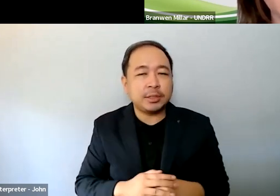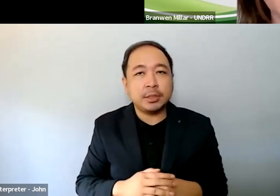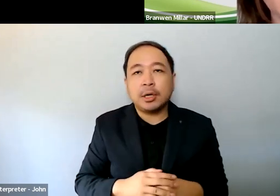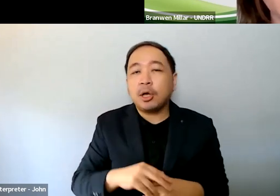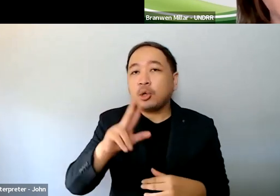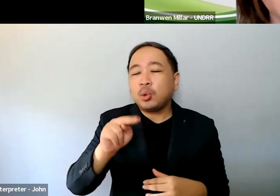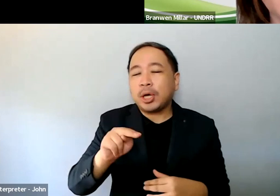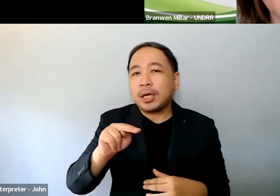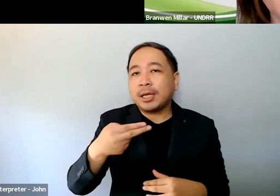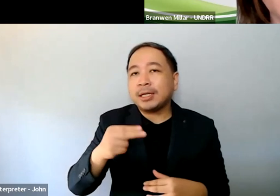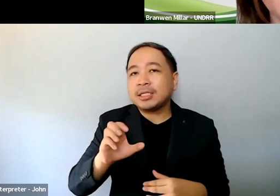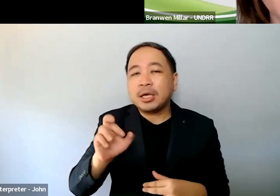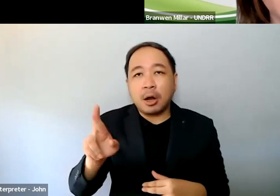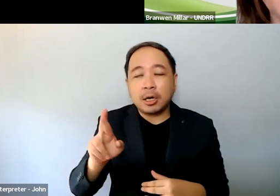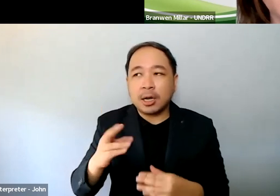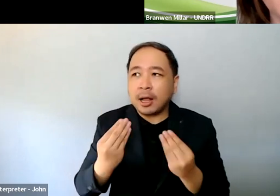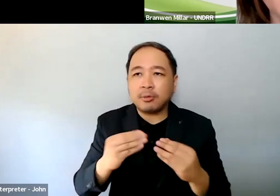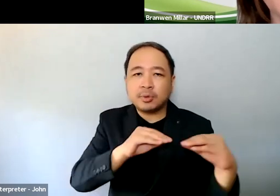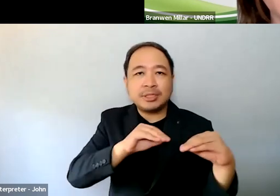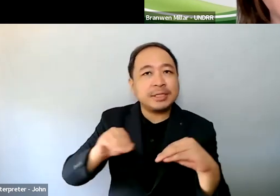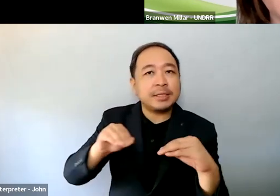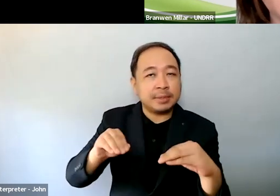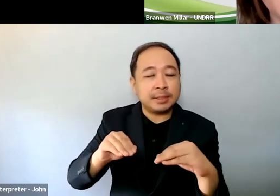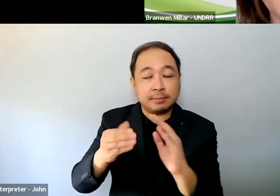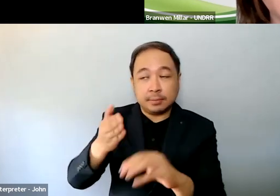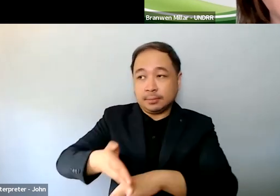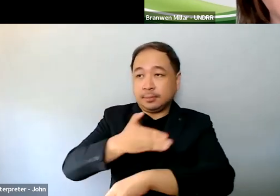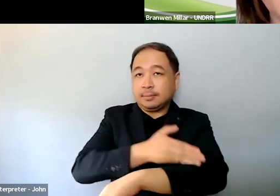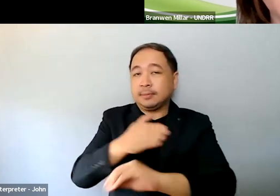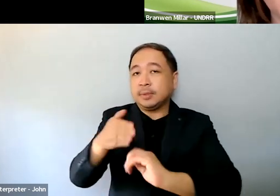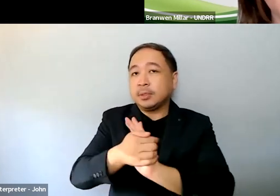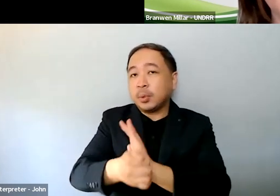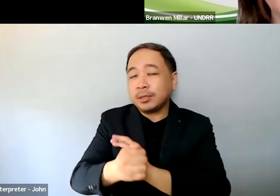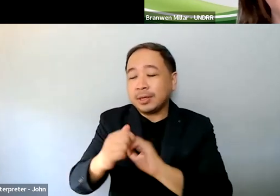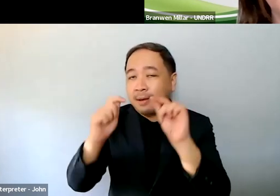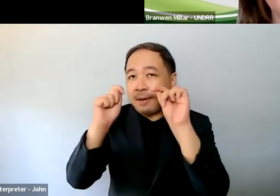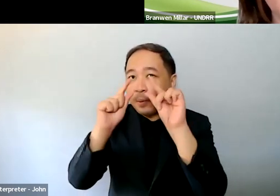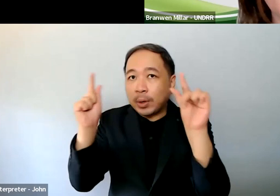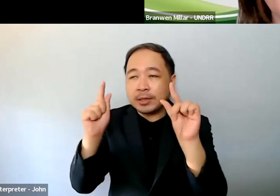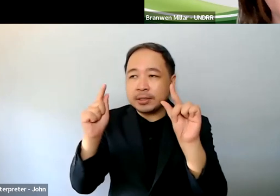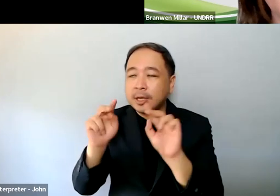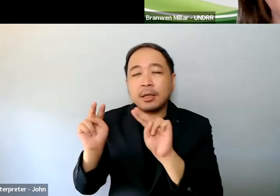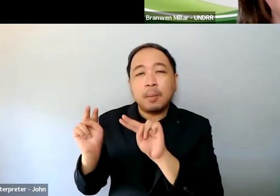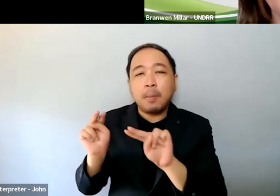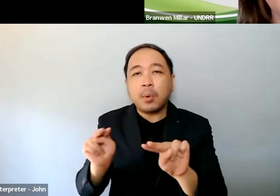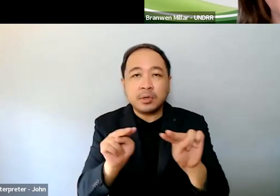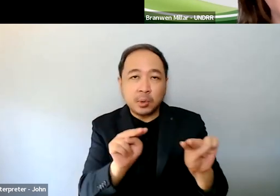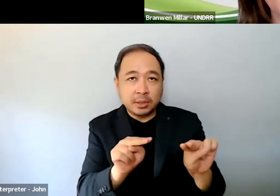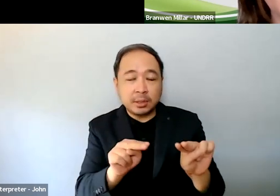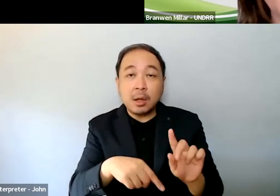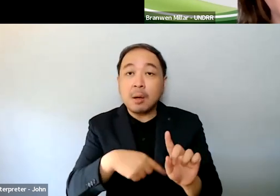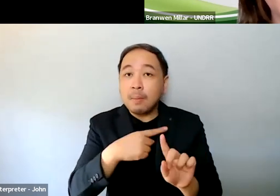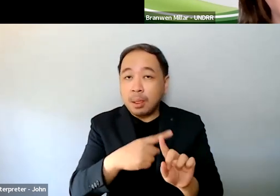undertake gender-responsive capacity building, awareness and monitoring efforts, and institute affirmative